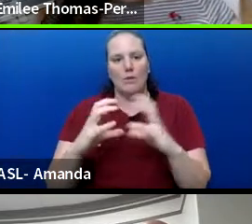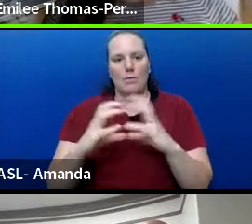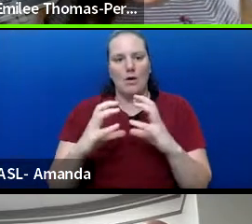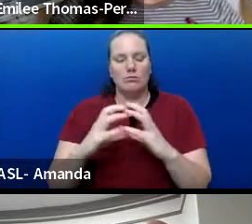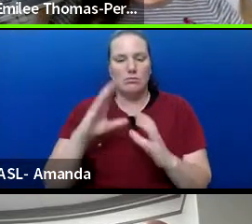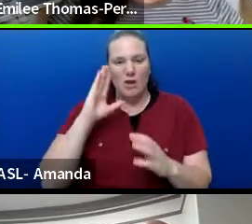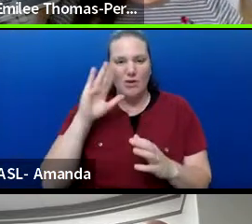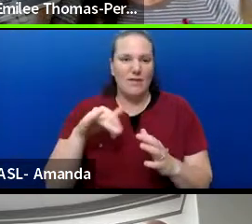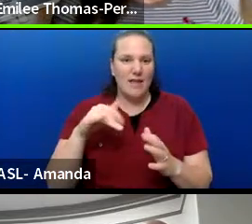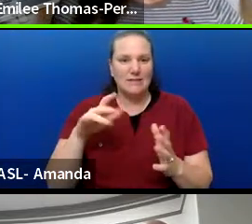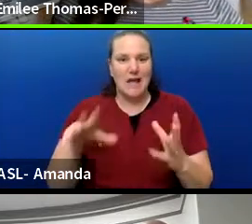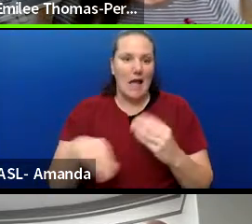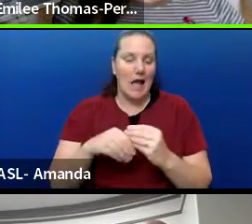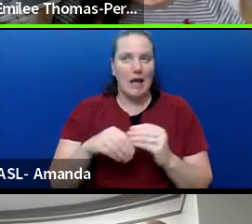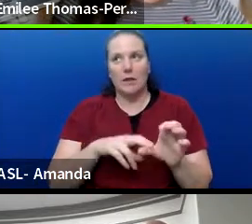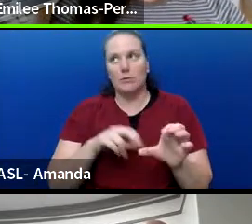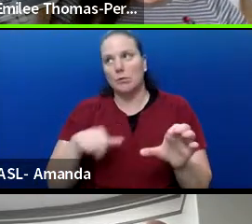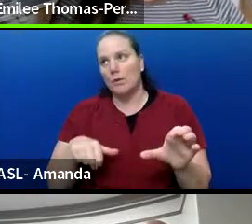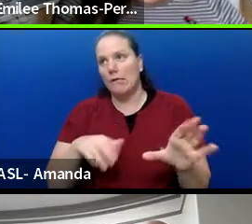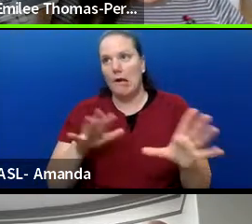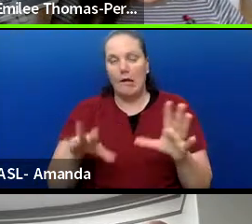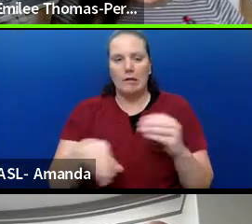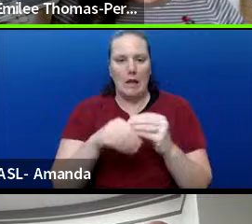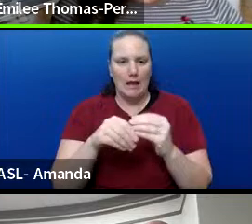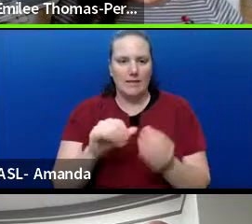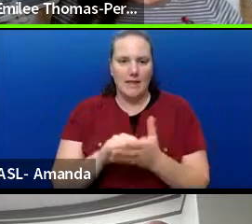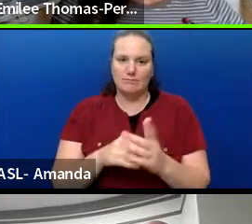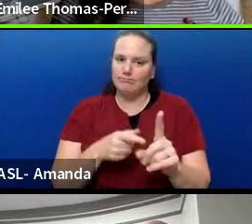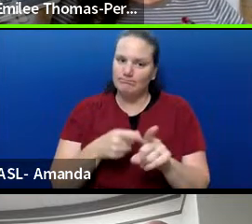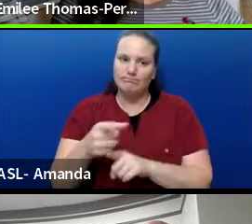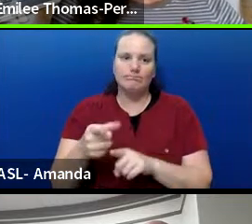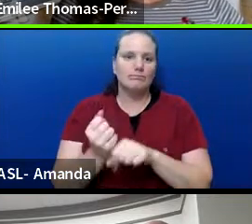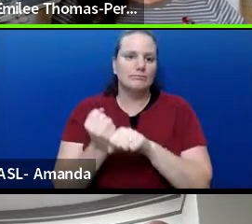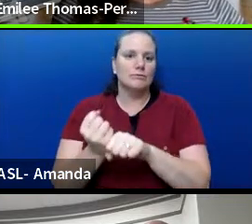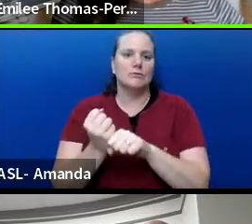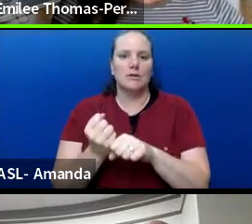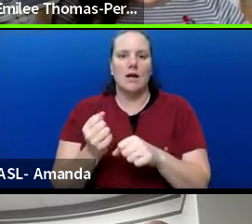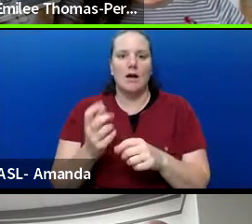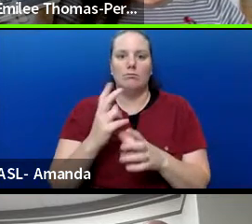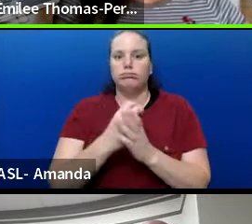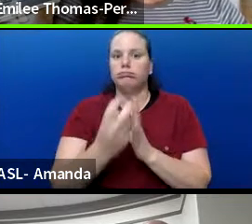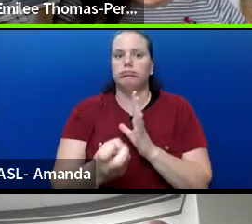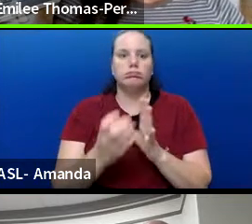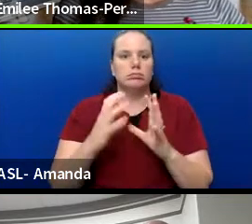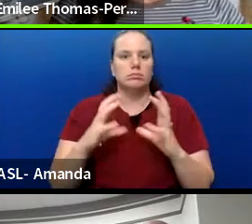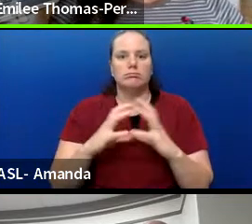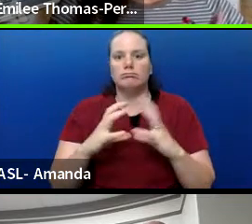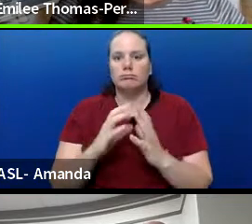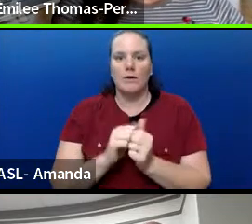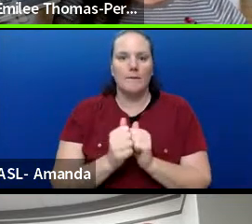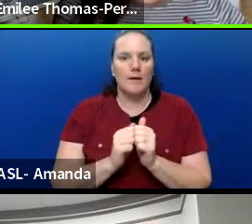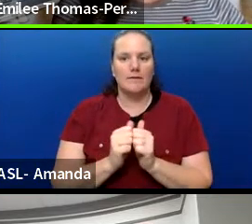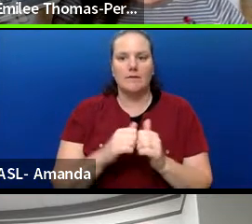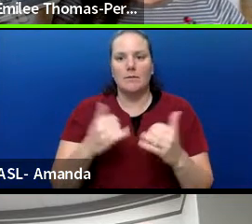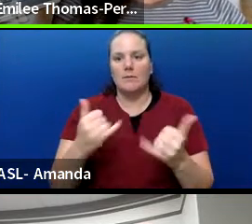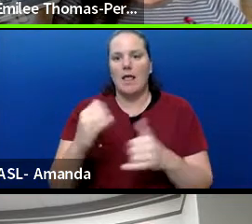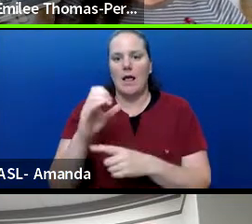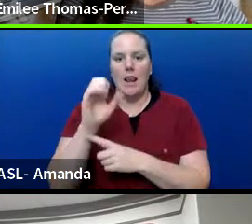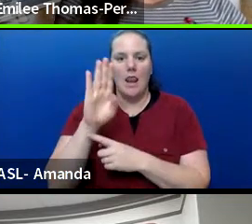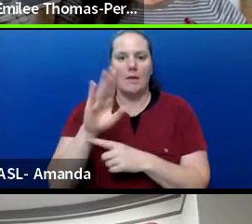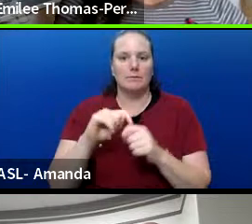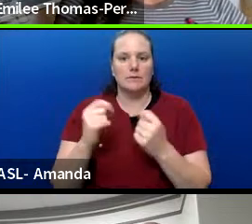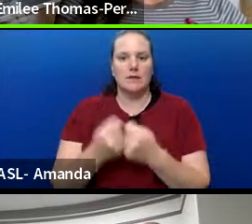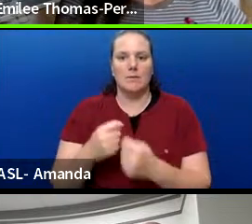and removed and added back, but that would definitely be mine. I was big time into that growing up competitively and played on the club team at U of